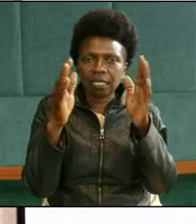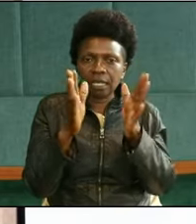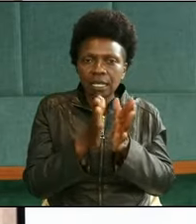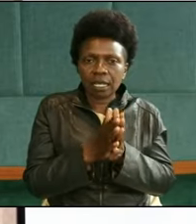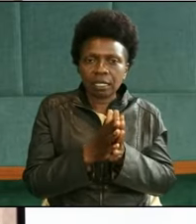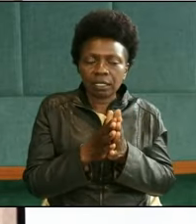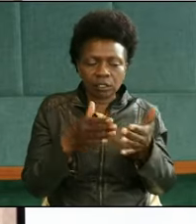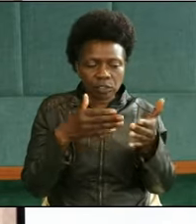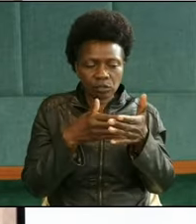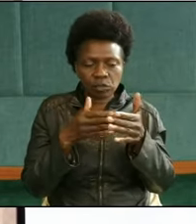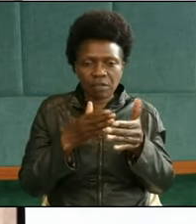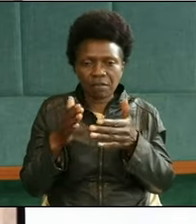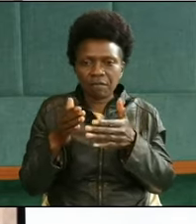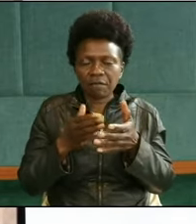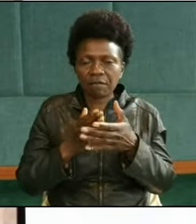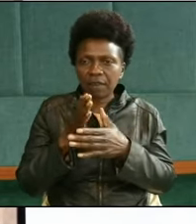and he reached to the Father,